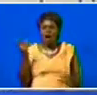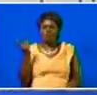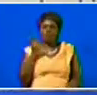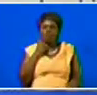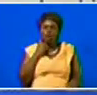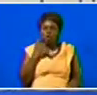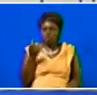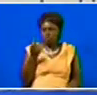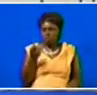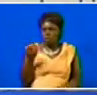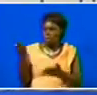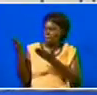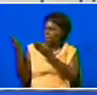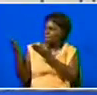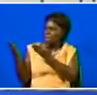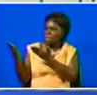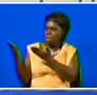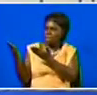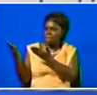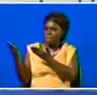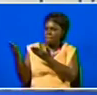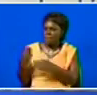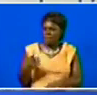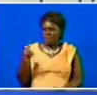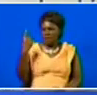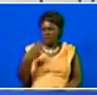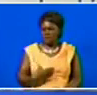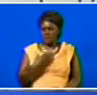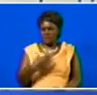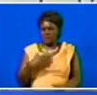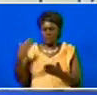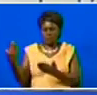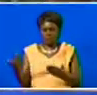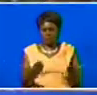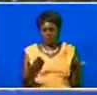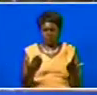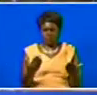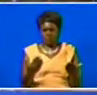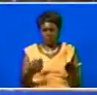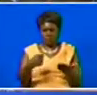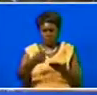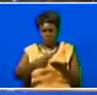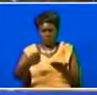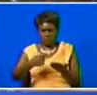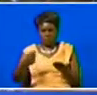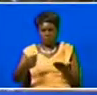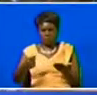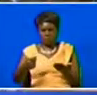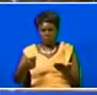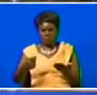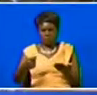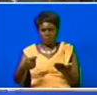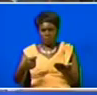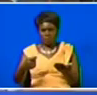fashion label, Ref Threads. First-time visitors are welcomed into the store with fabric writings inscribed on a wire mesh. The